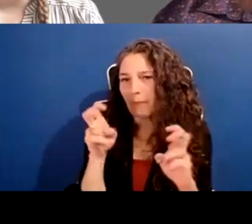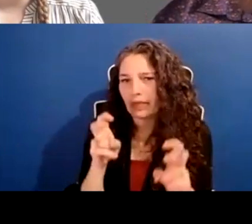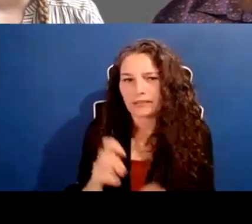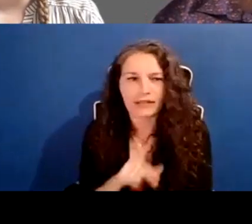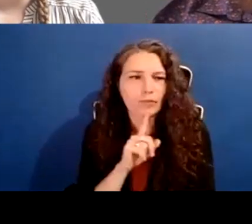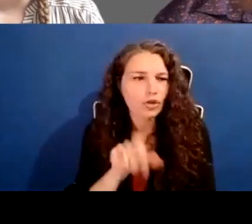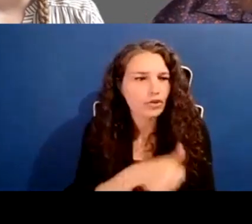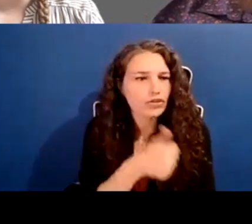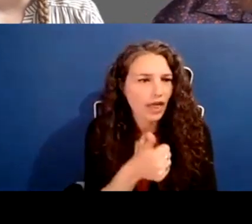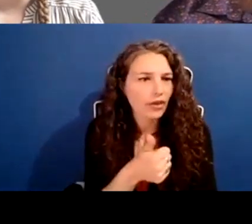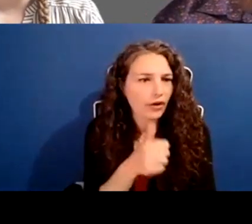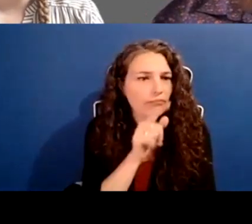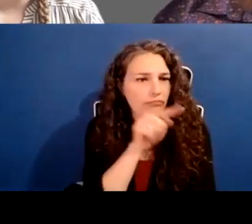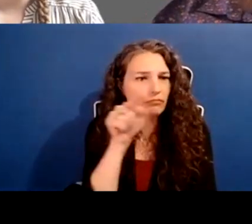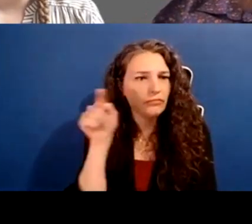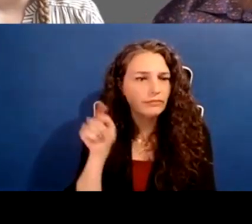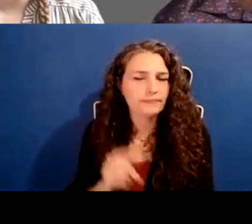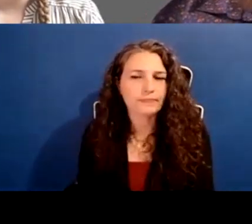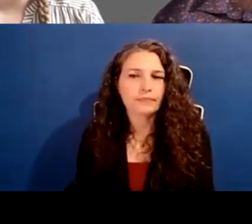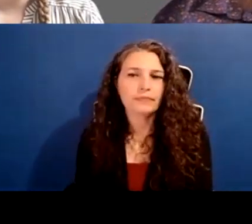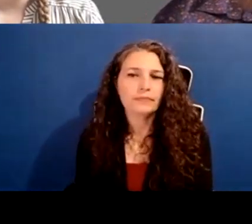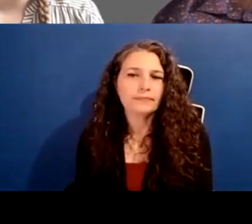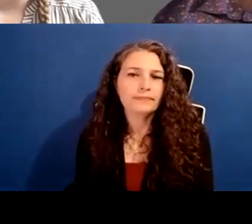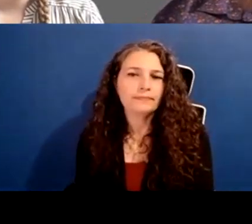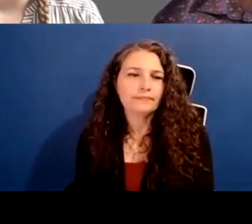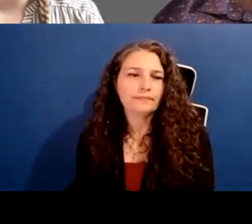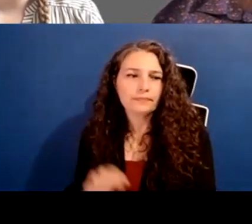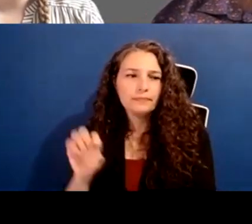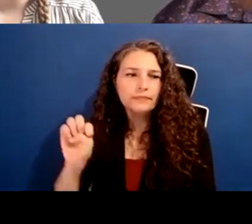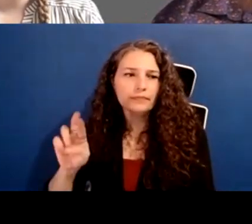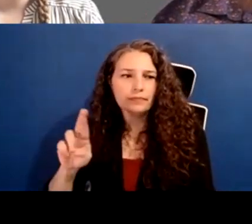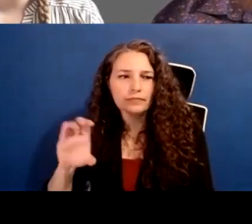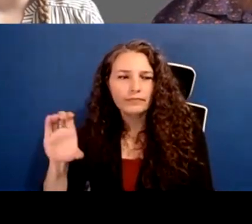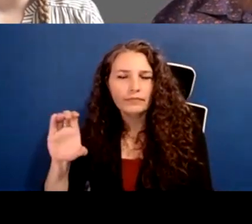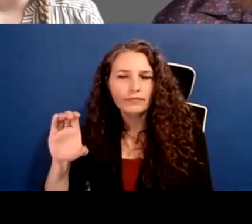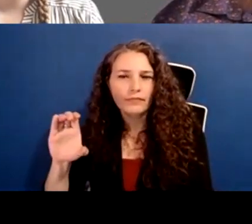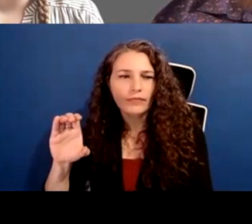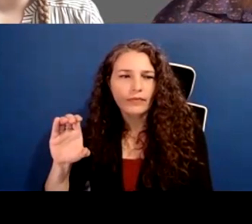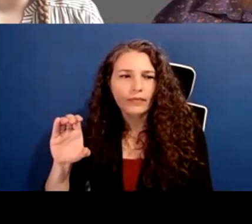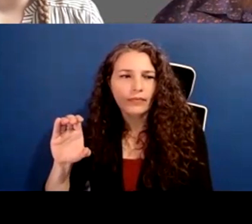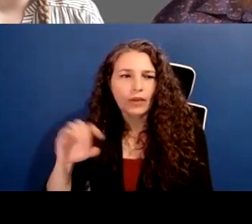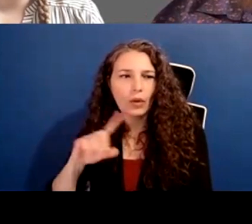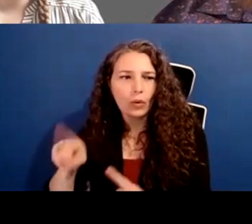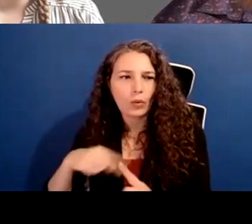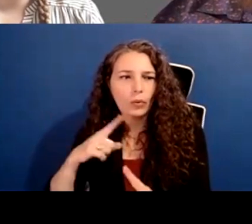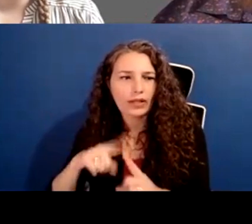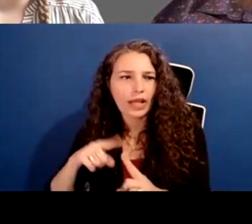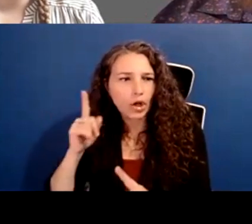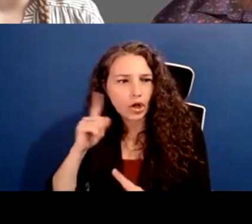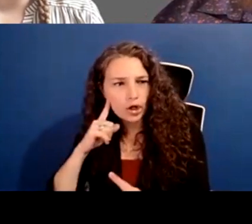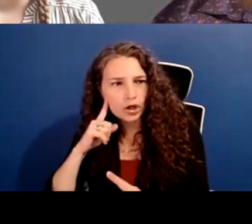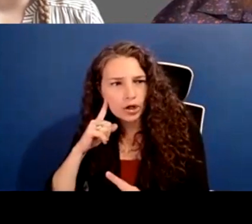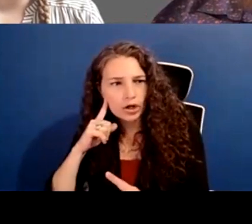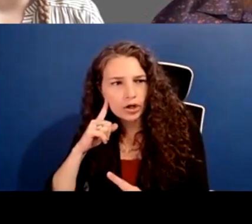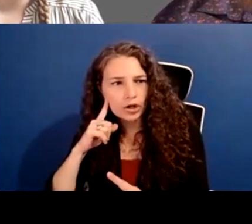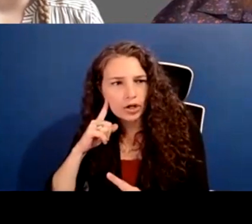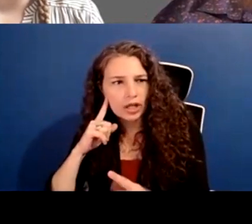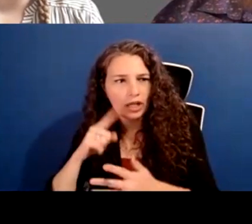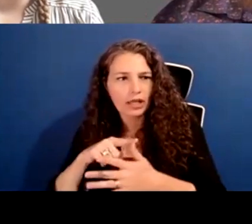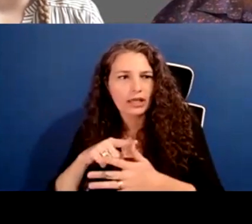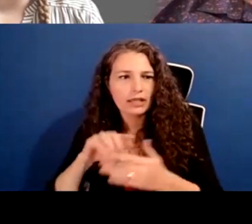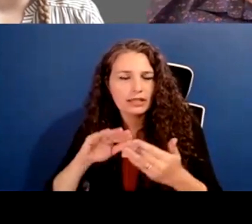Plenty of it that I can name, but the one thing, the 5 words that come to my mind every time I hear about this are save it for the